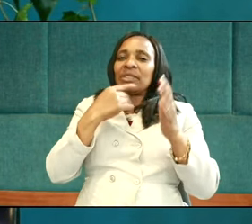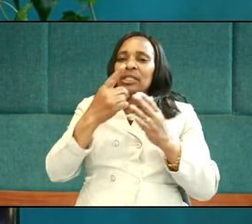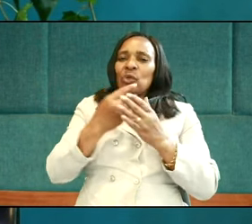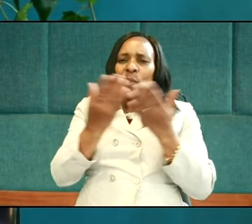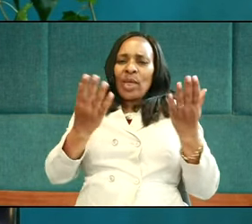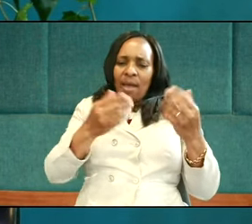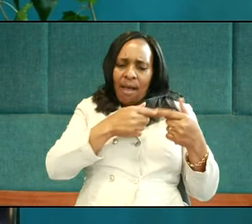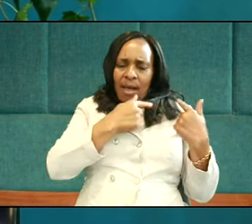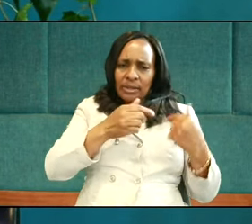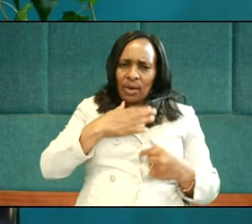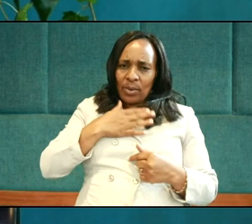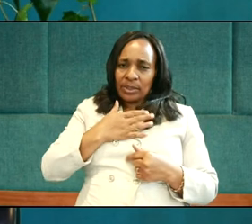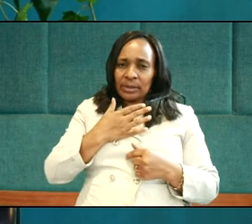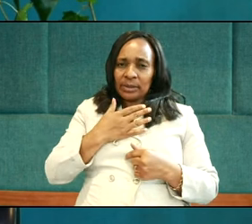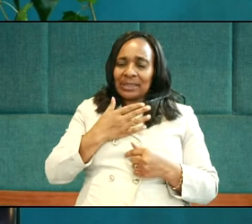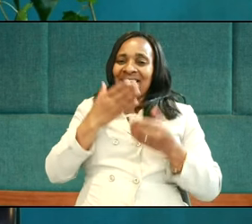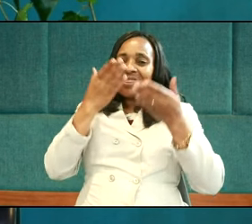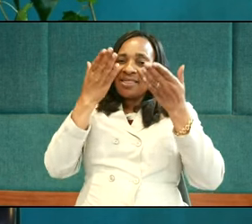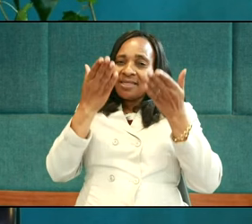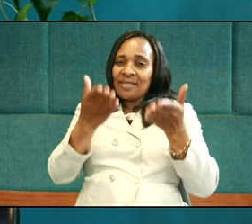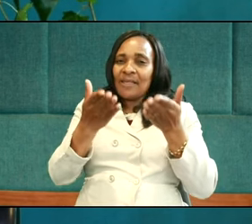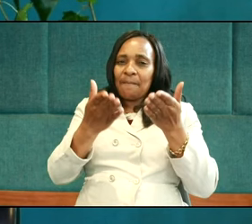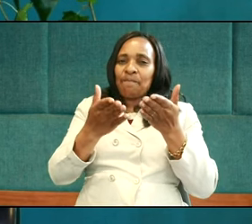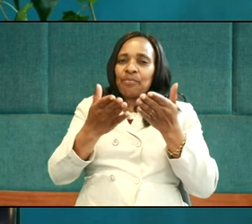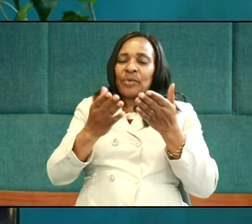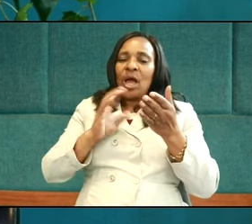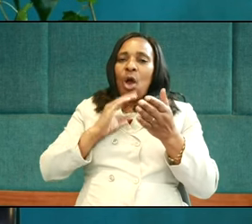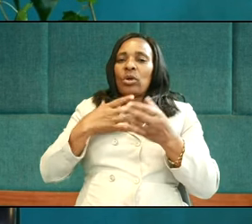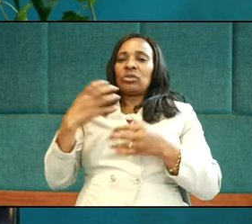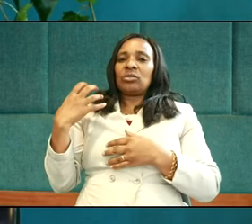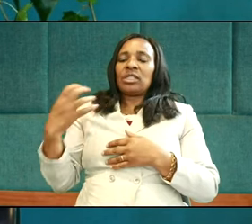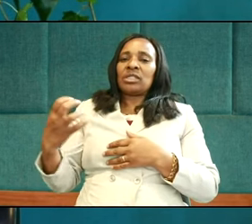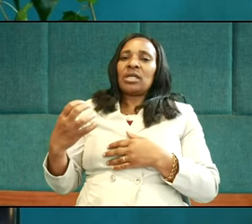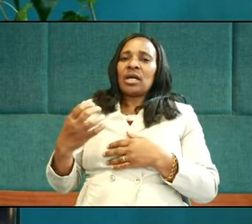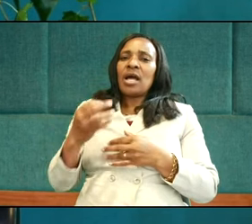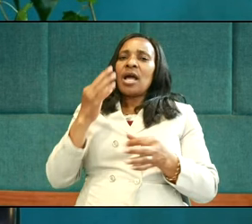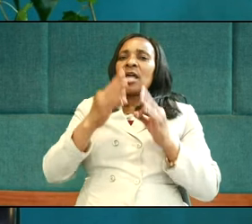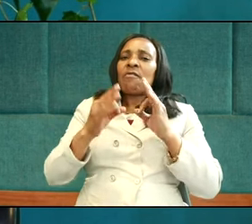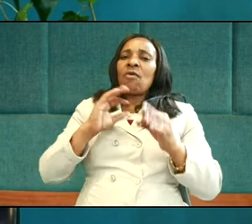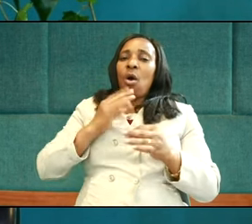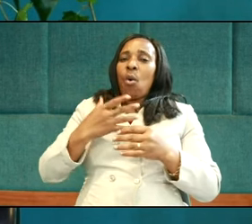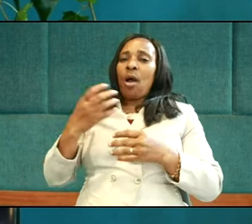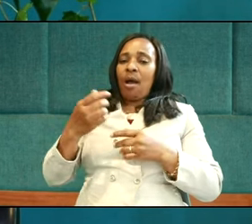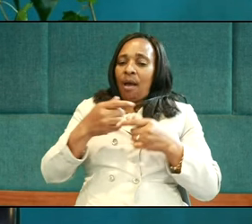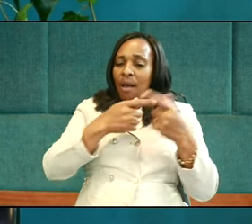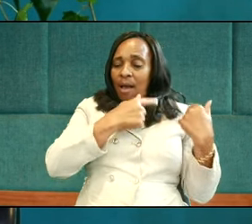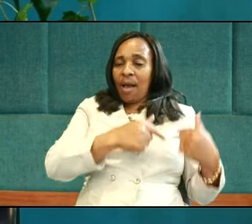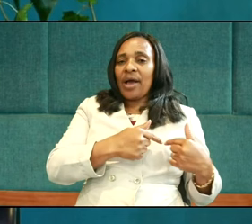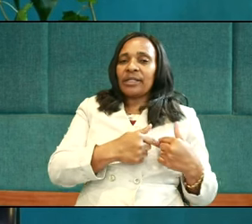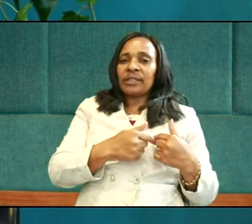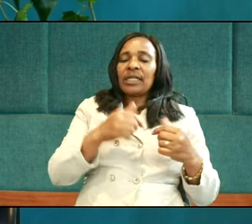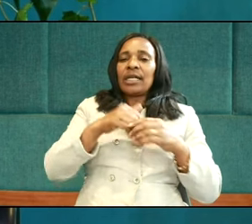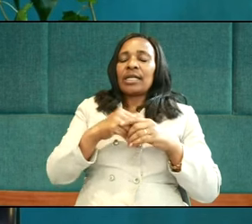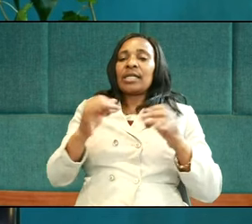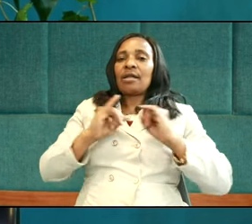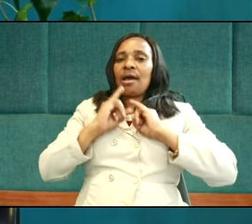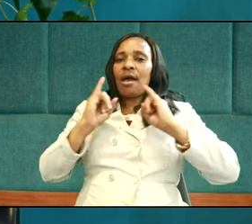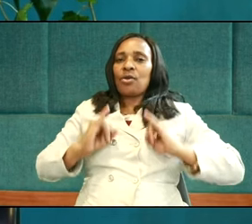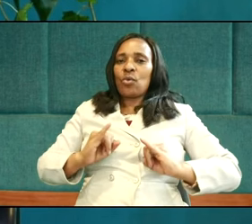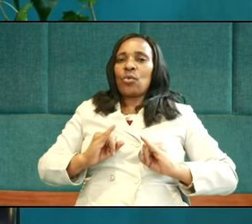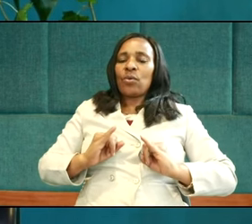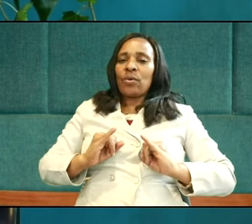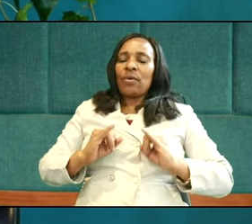heart is, there is our treasure. So if our heart is in an idol,